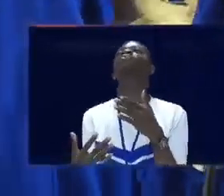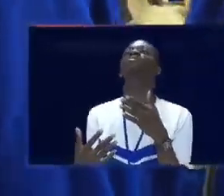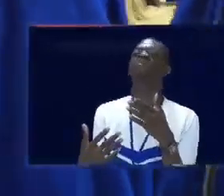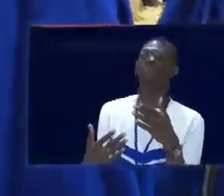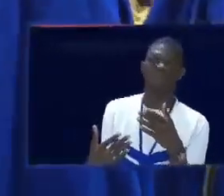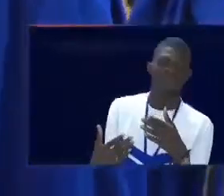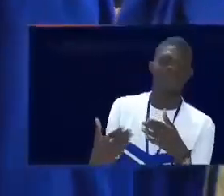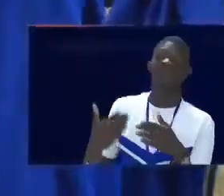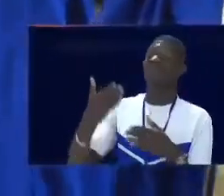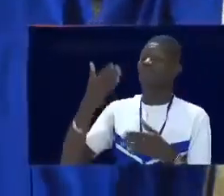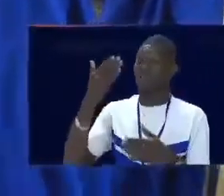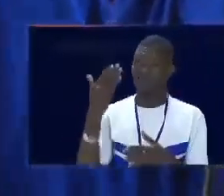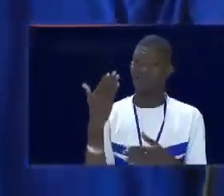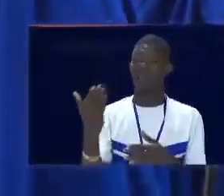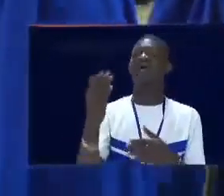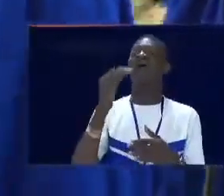the